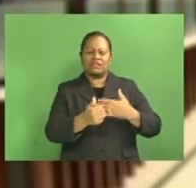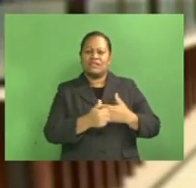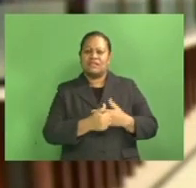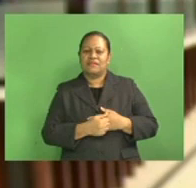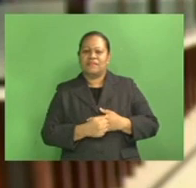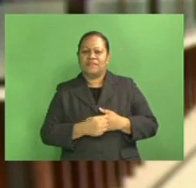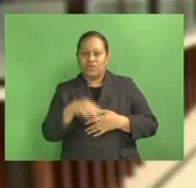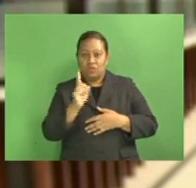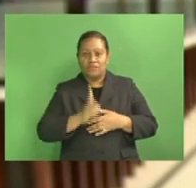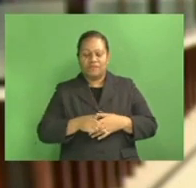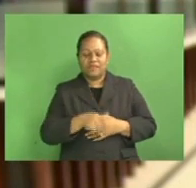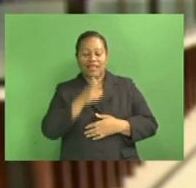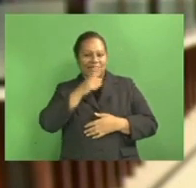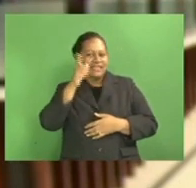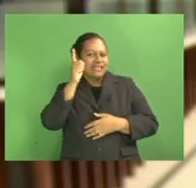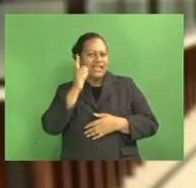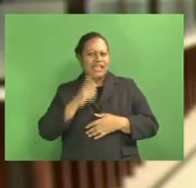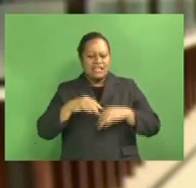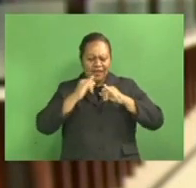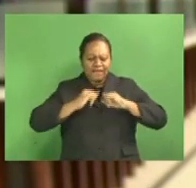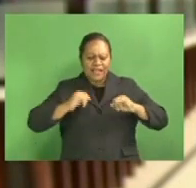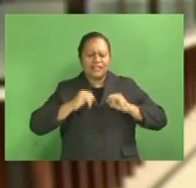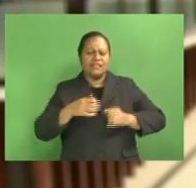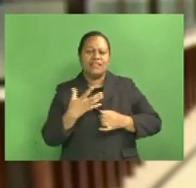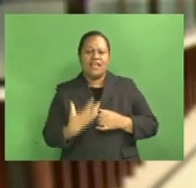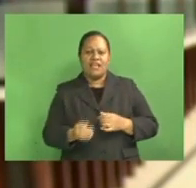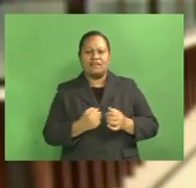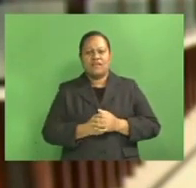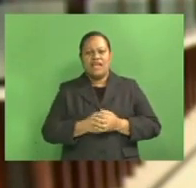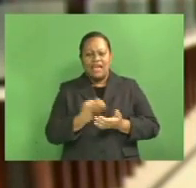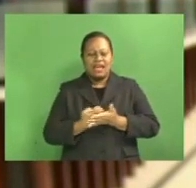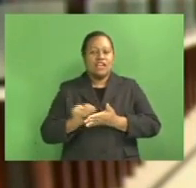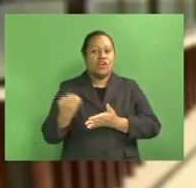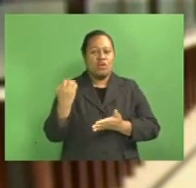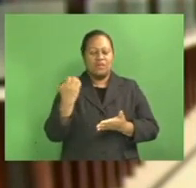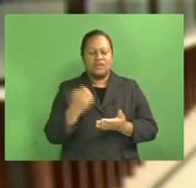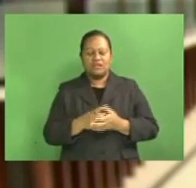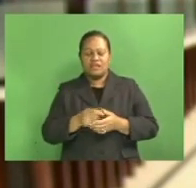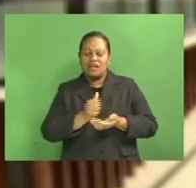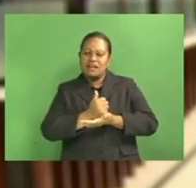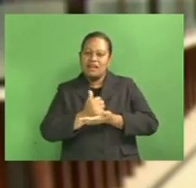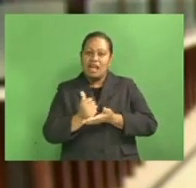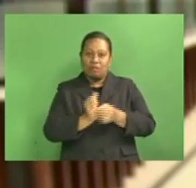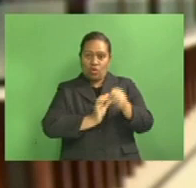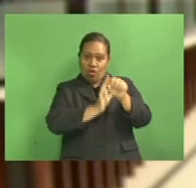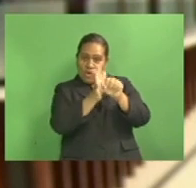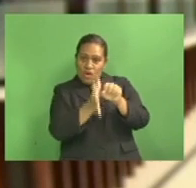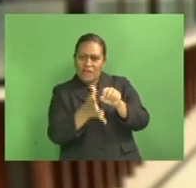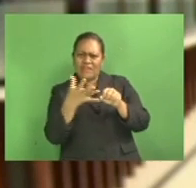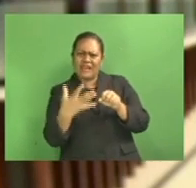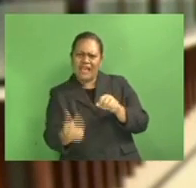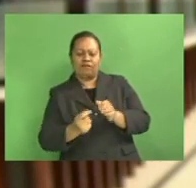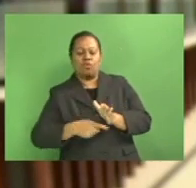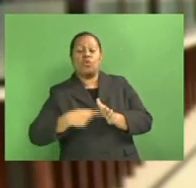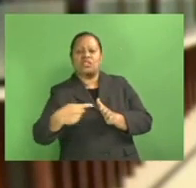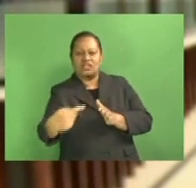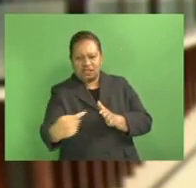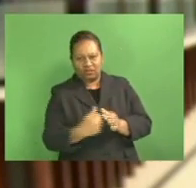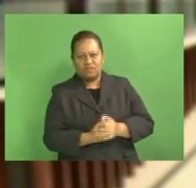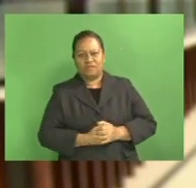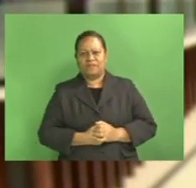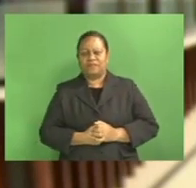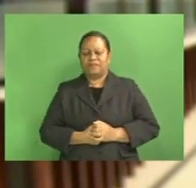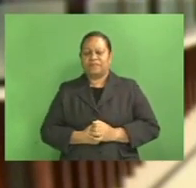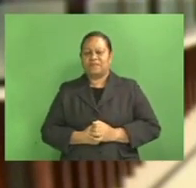assets today. Investors are concerned about the global economic recovery as the number of COVID-19 cases continue to smash